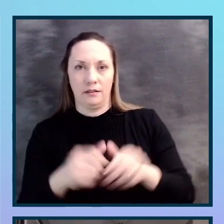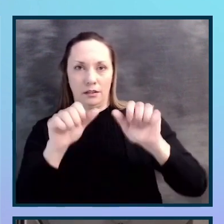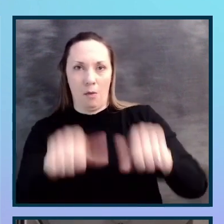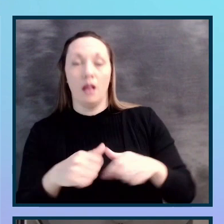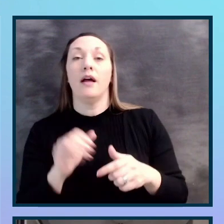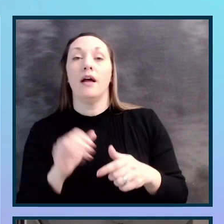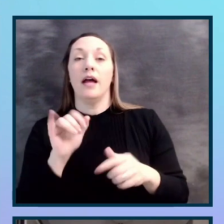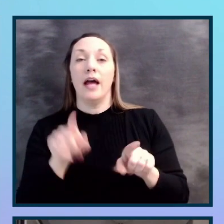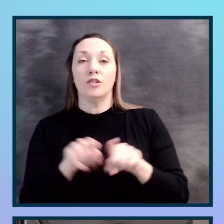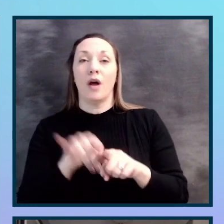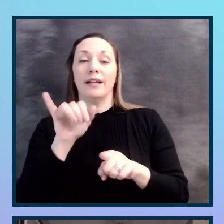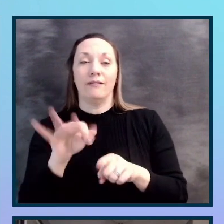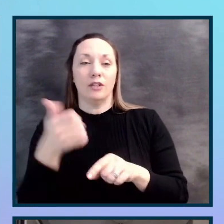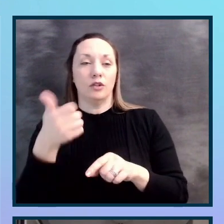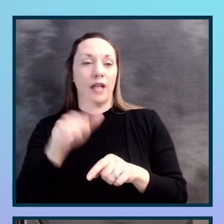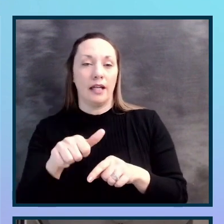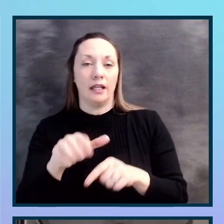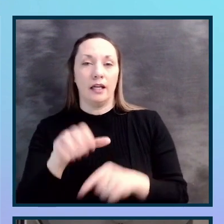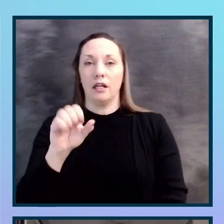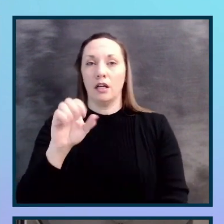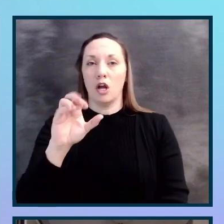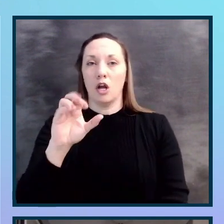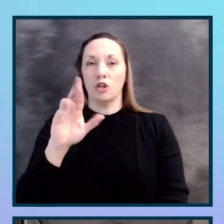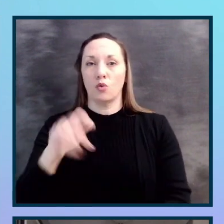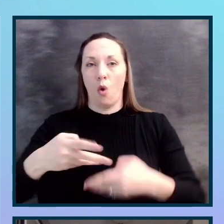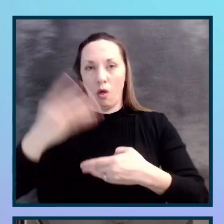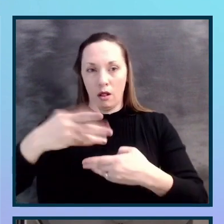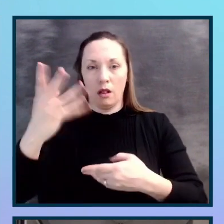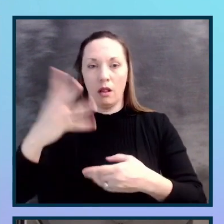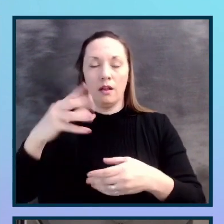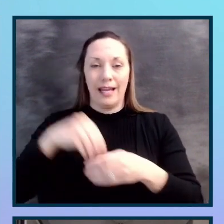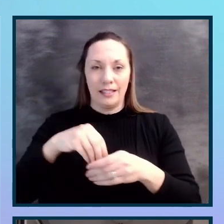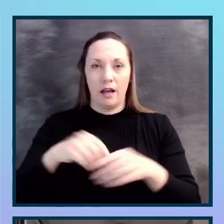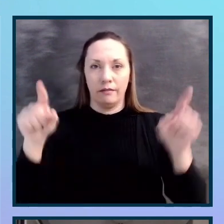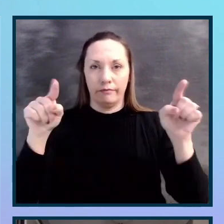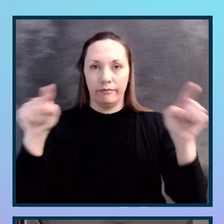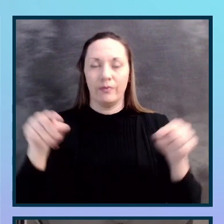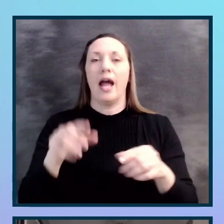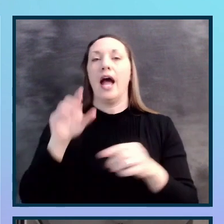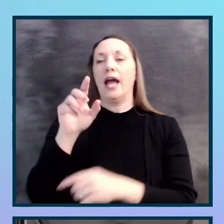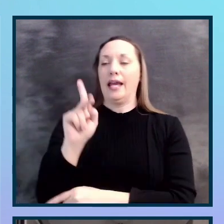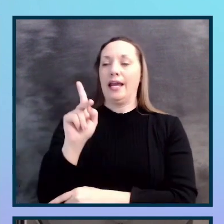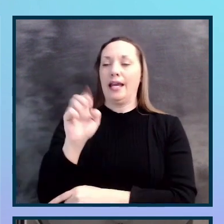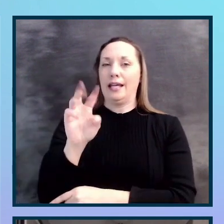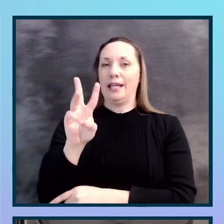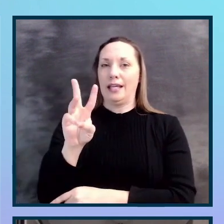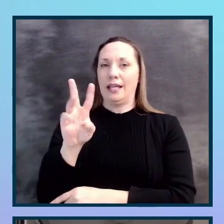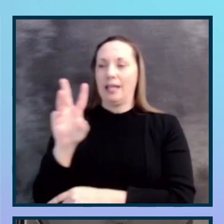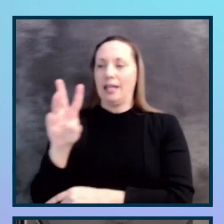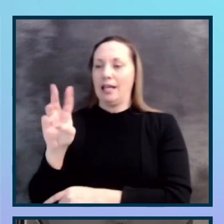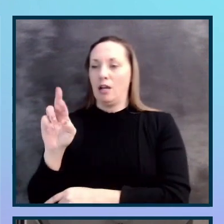there are any scroll panes inside of that iframe, a keyboard user would not be able to enter that